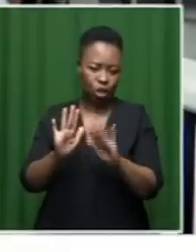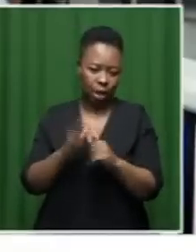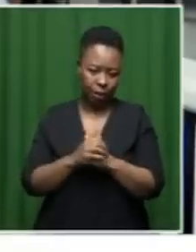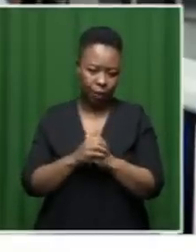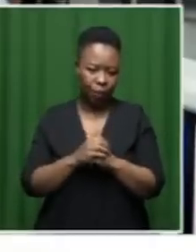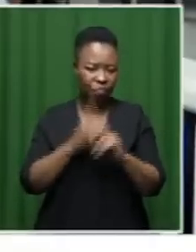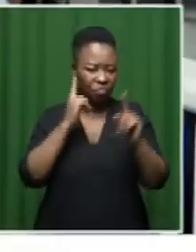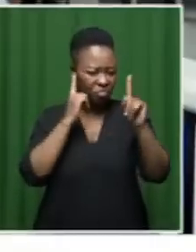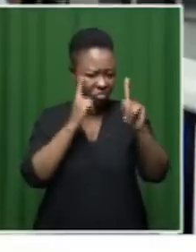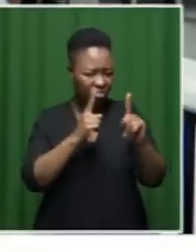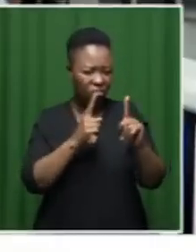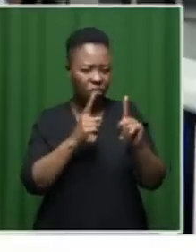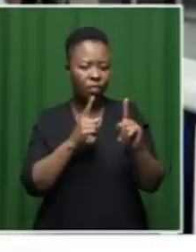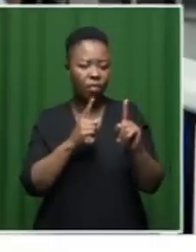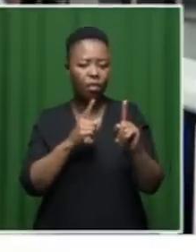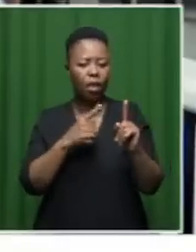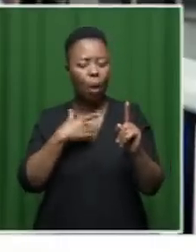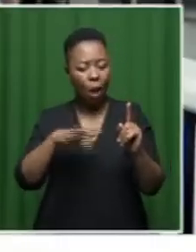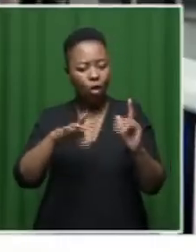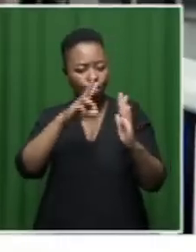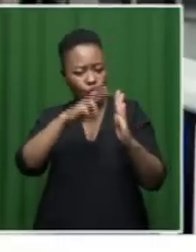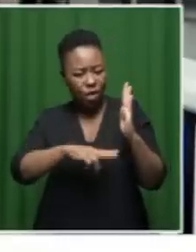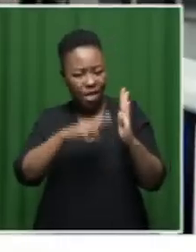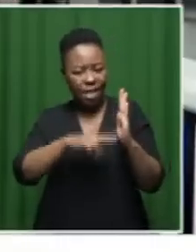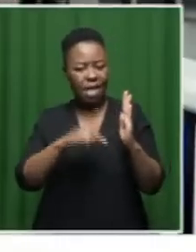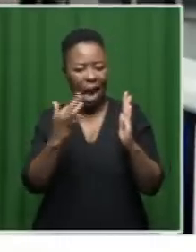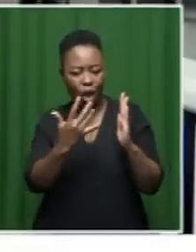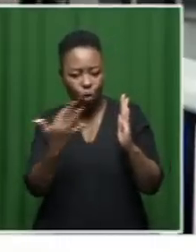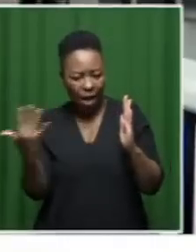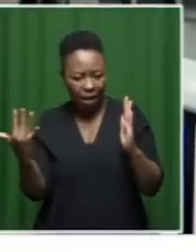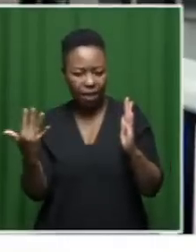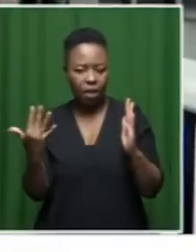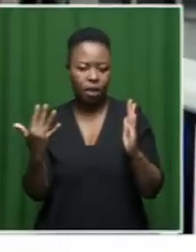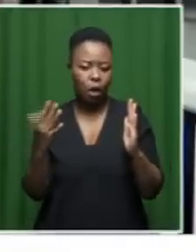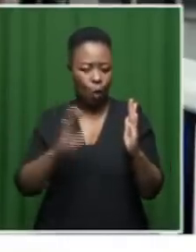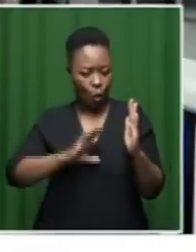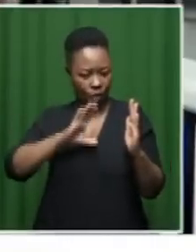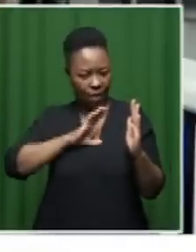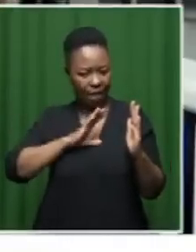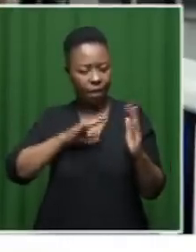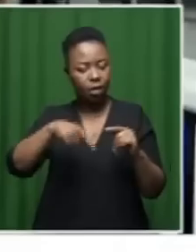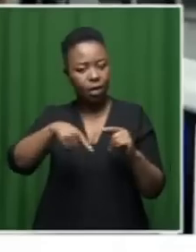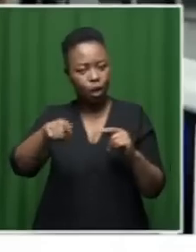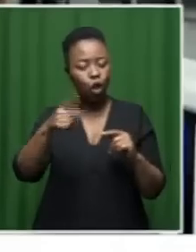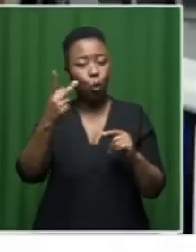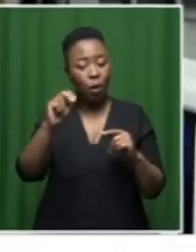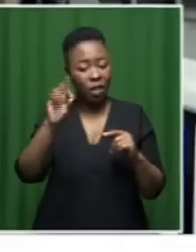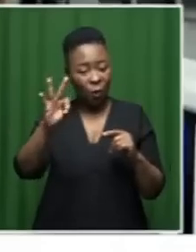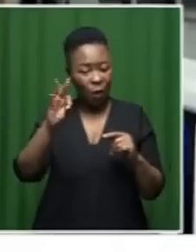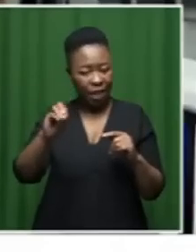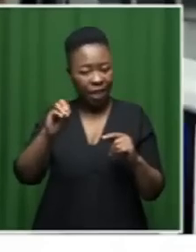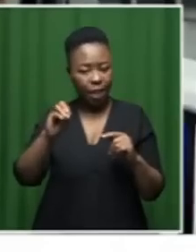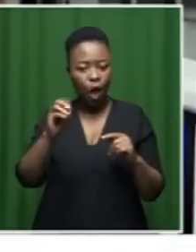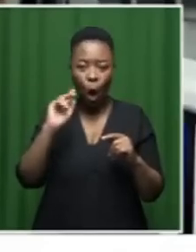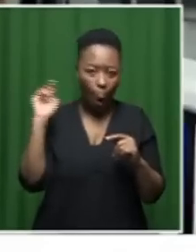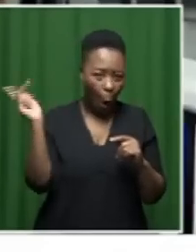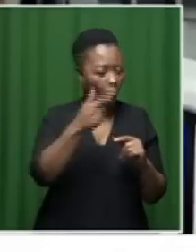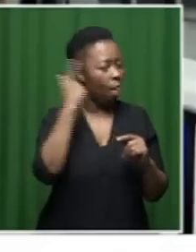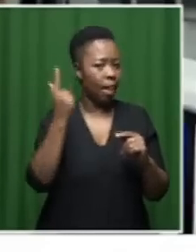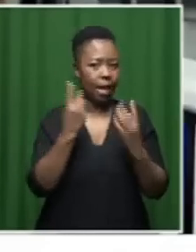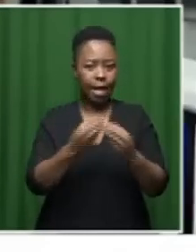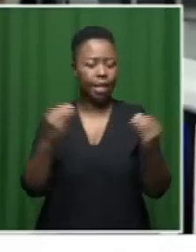focus is reading for meaning and calculating with confidence by 2030, having all kids in South Africa, very audacious, all kids